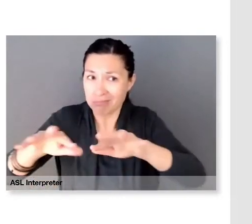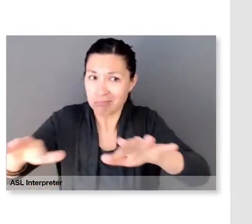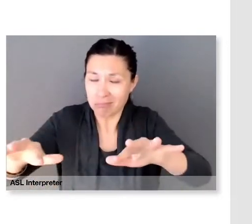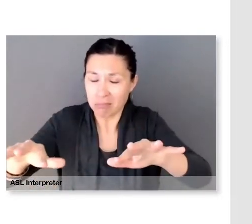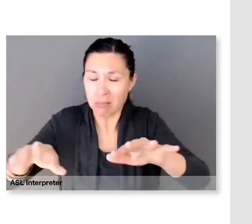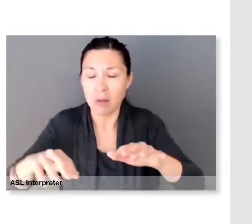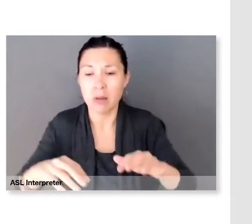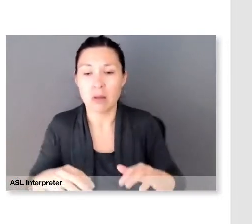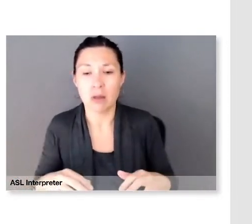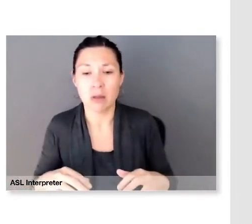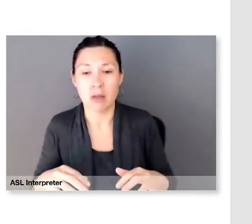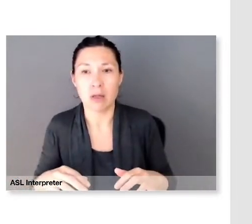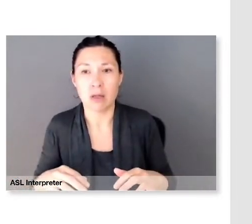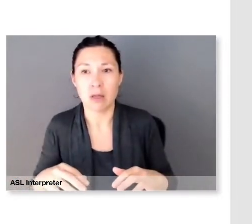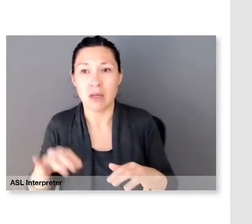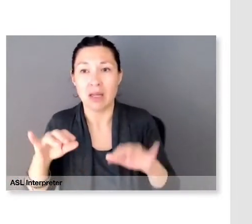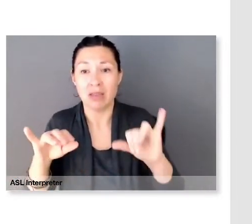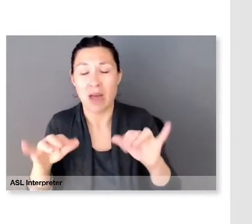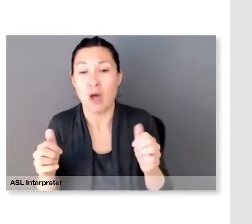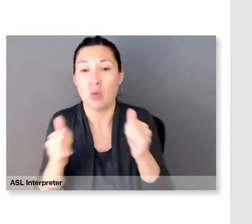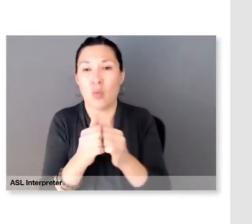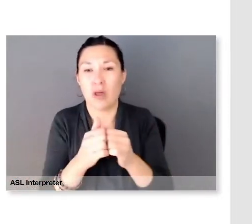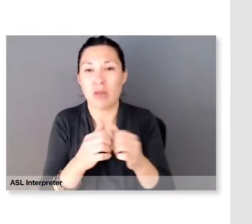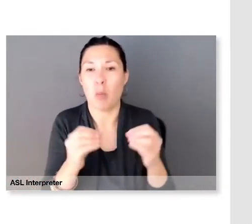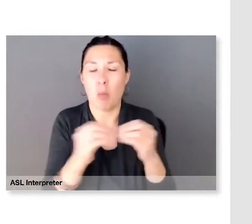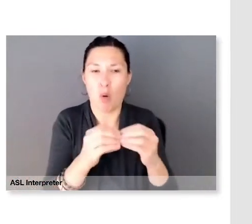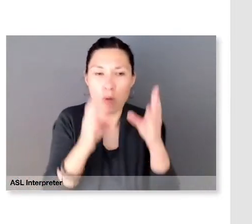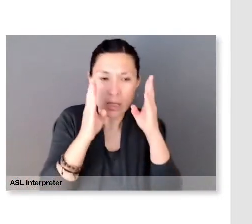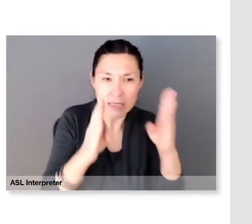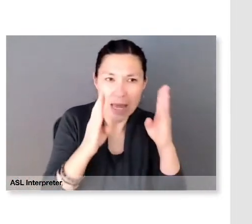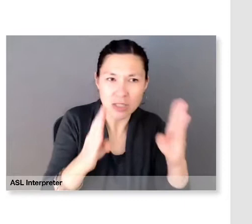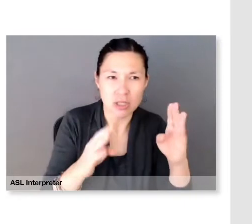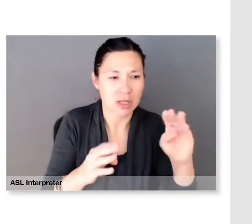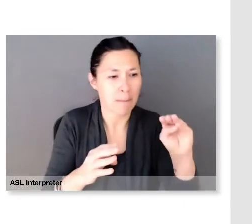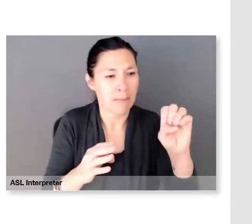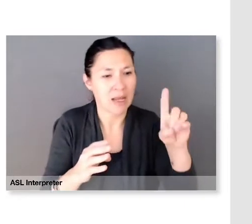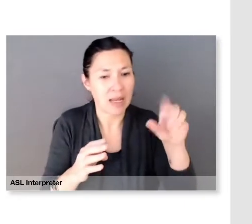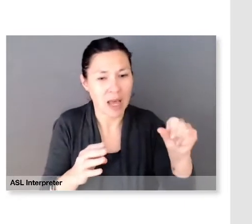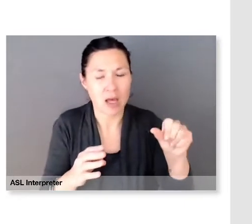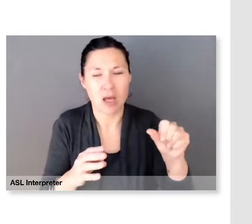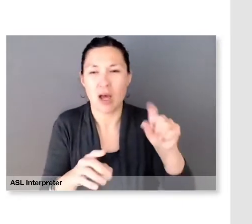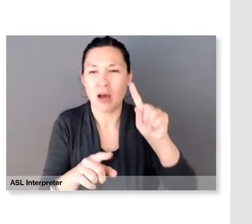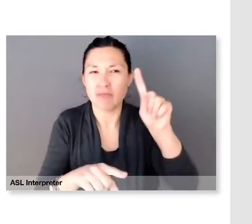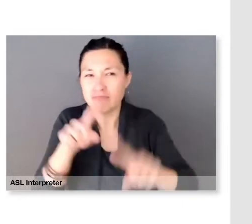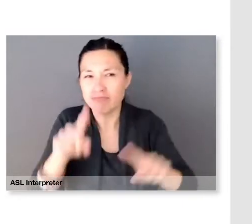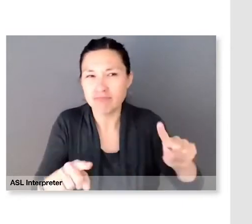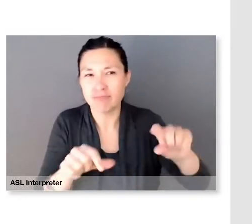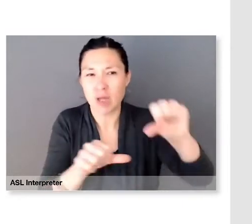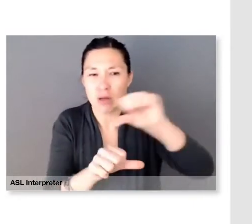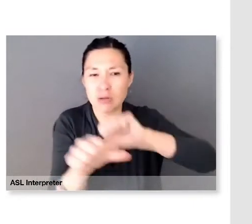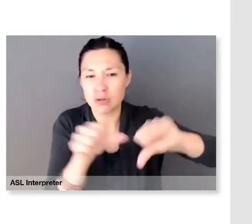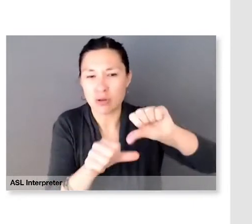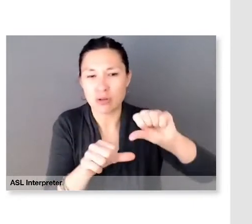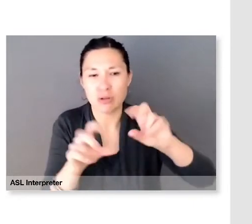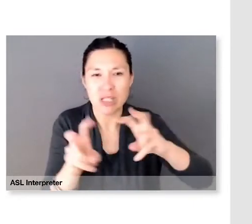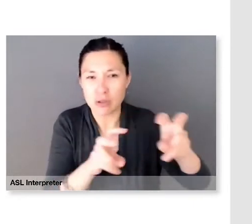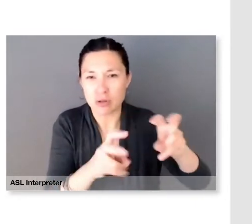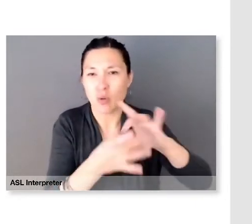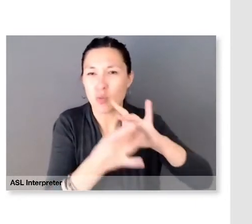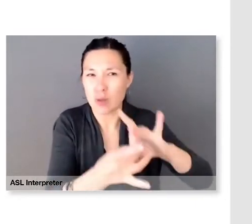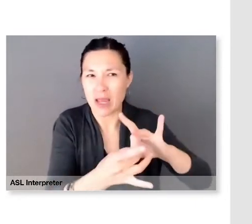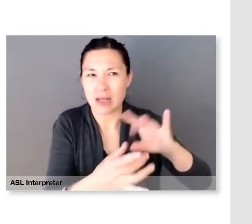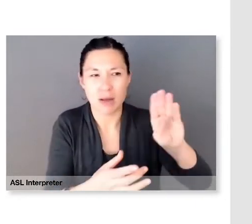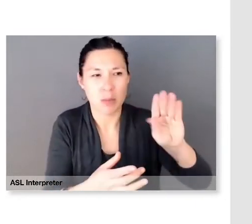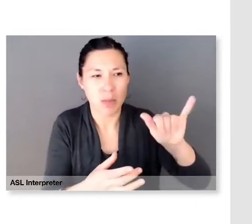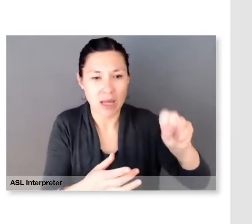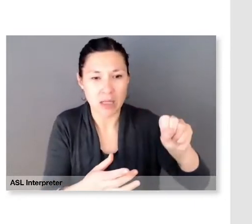in collusion with the enhanced media attention around particular kind of social issues of bias, then this topic